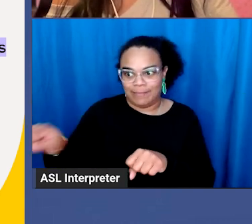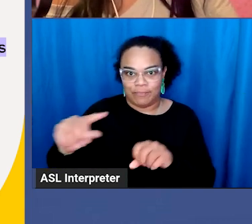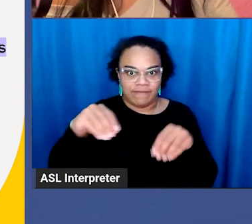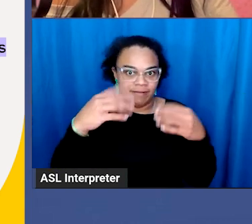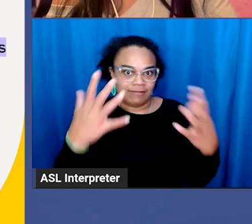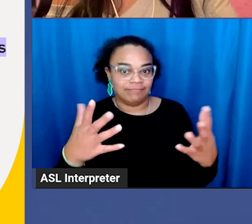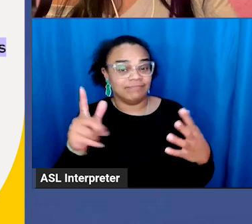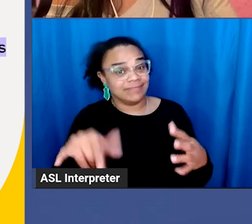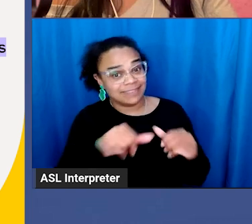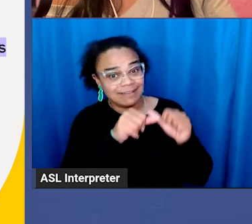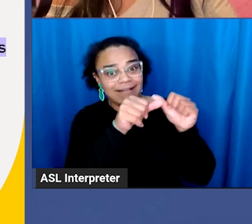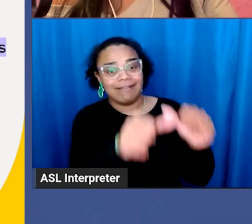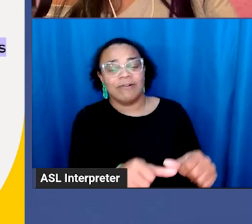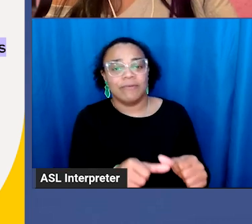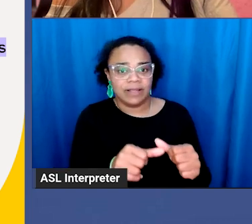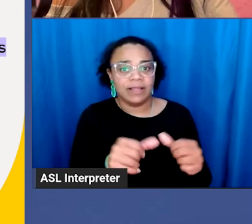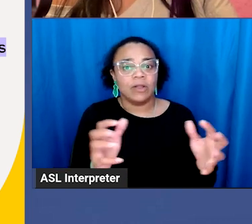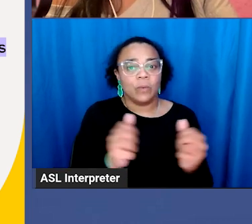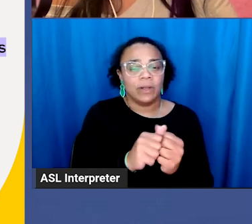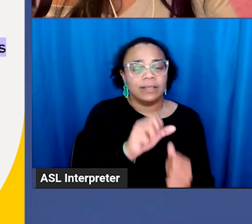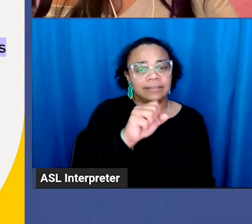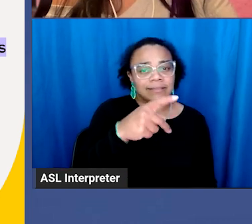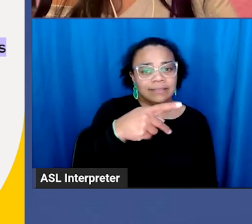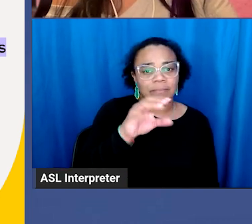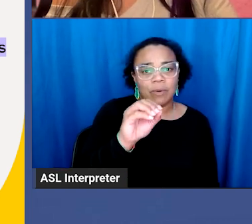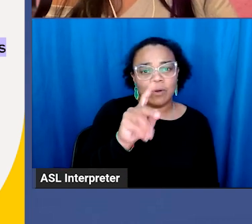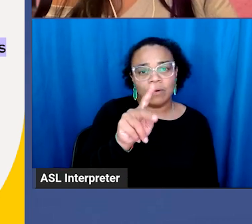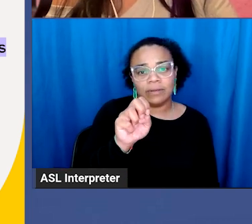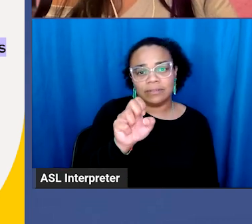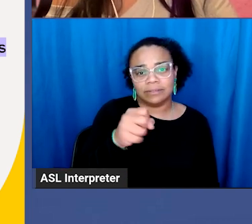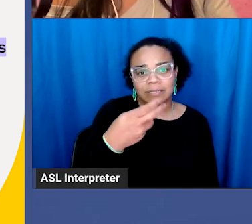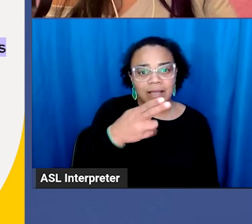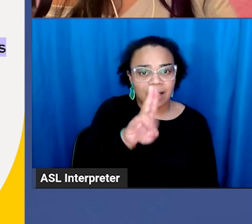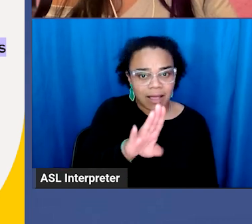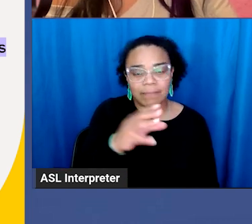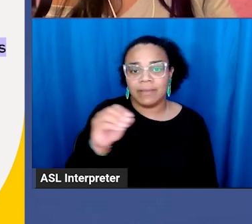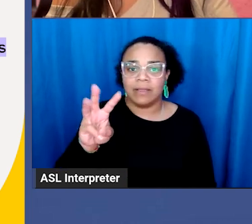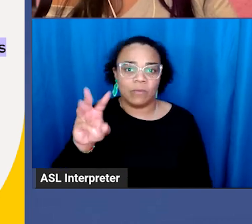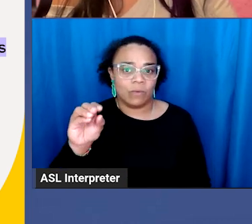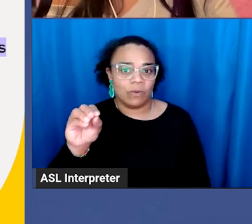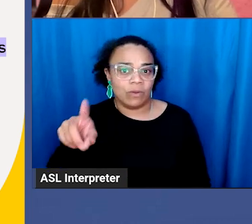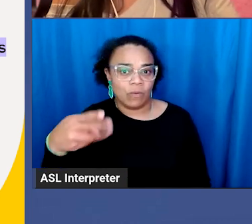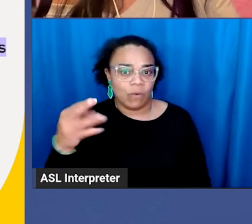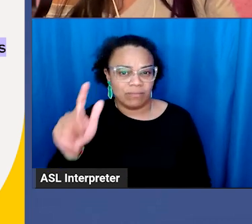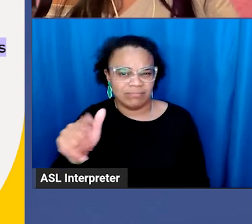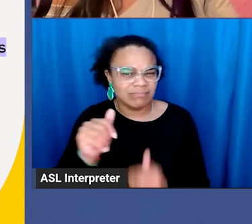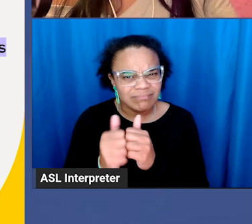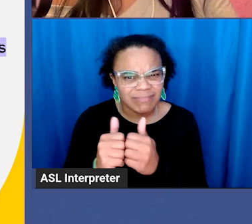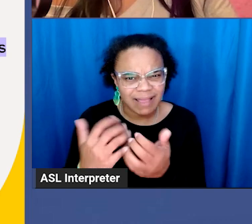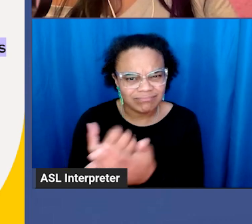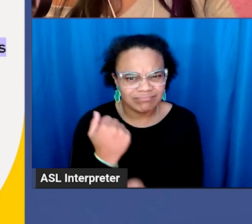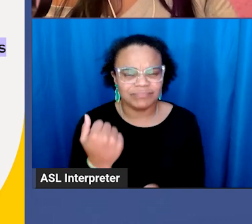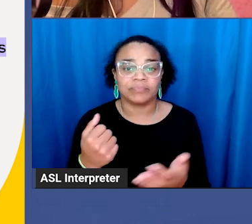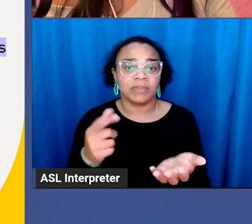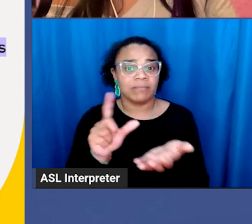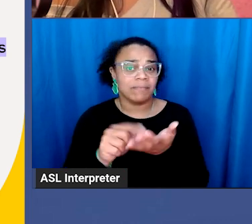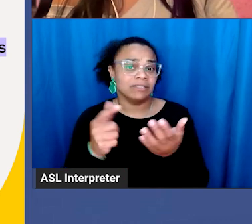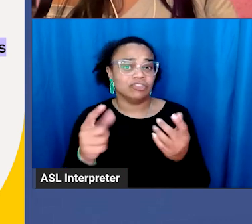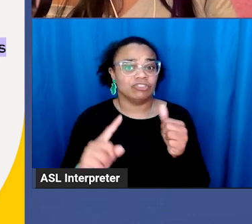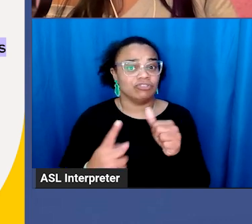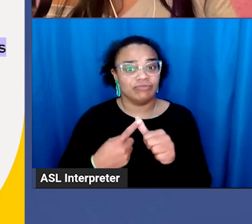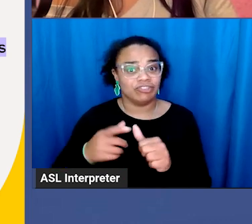through Spokes Hub Woodhull. And example is publish original writings,